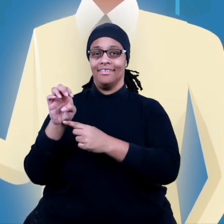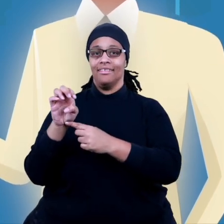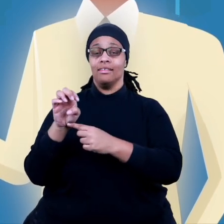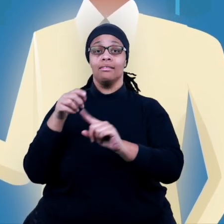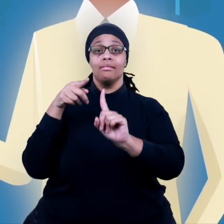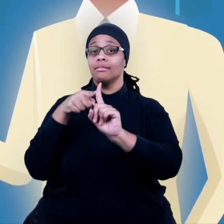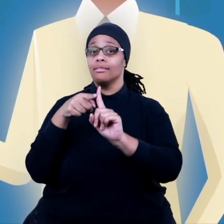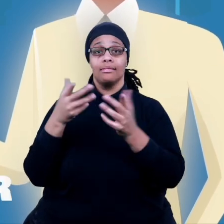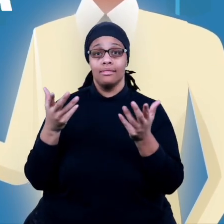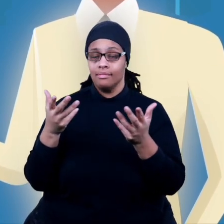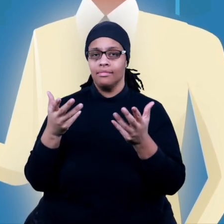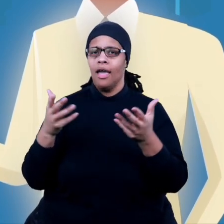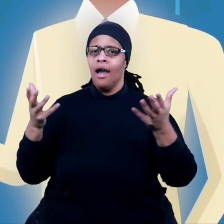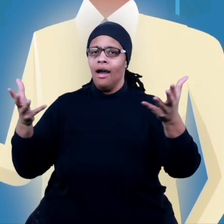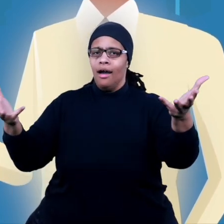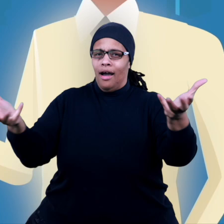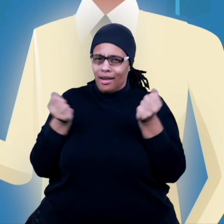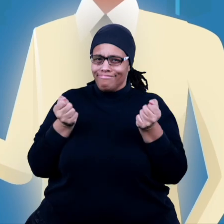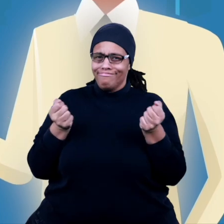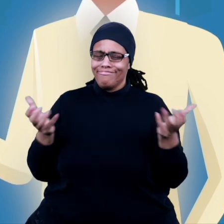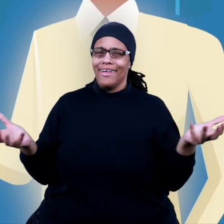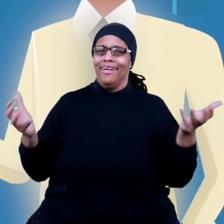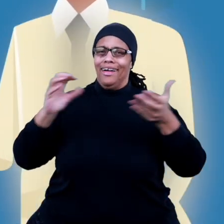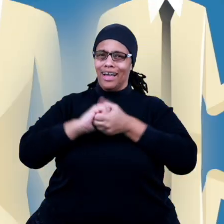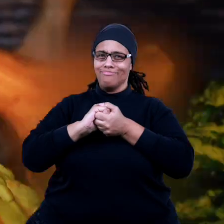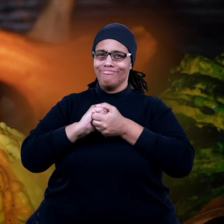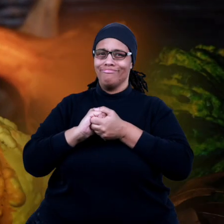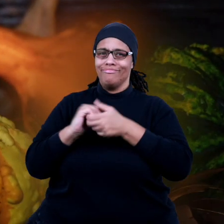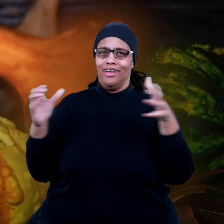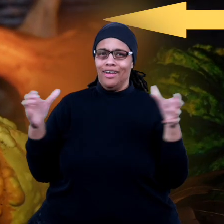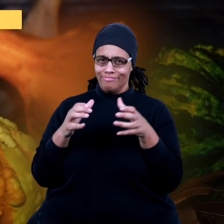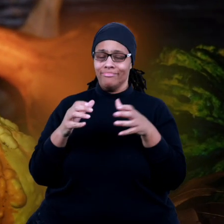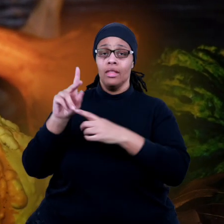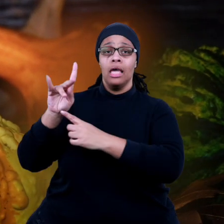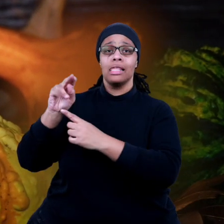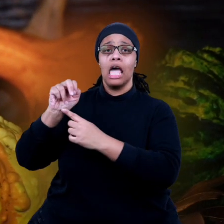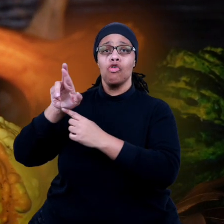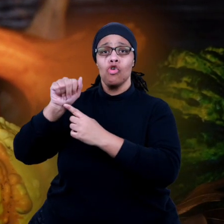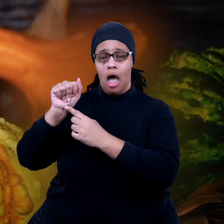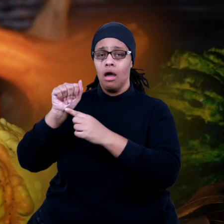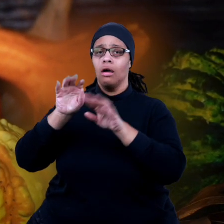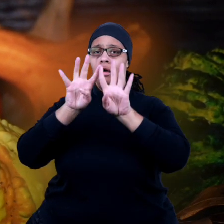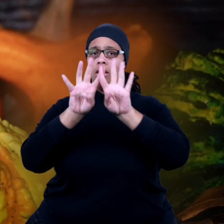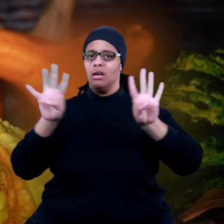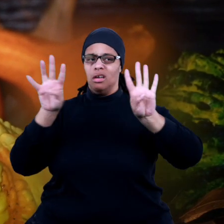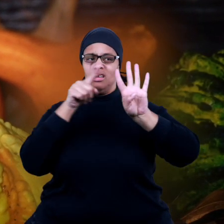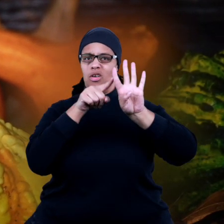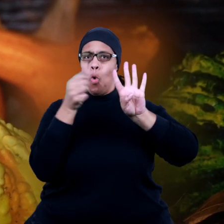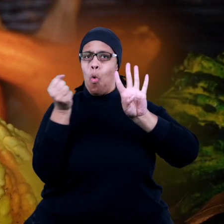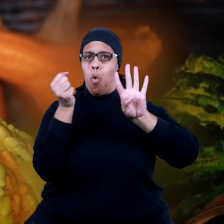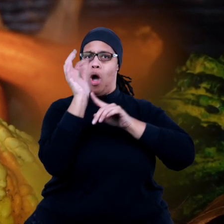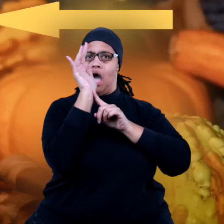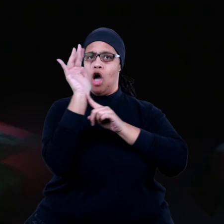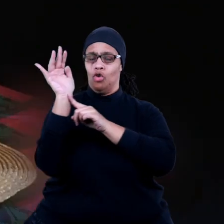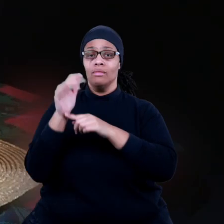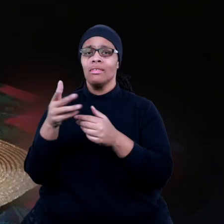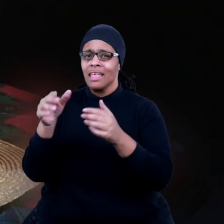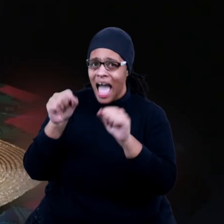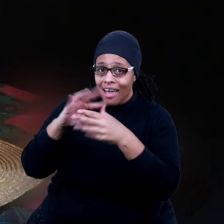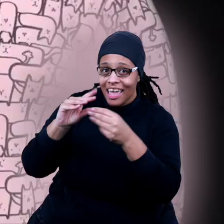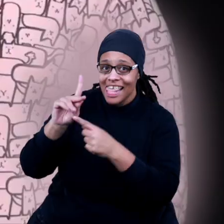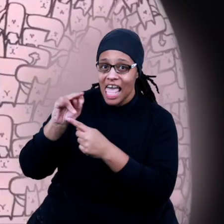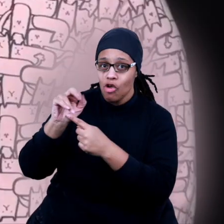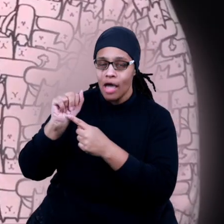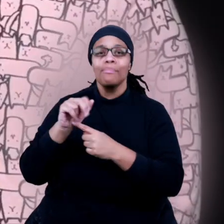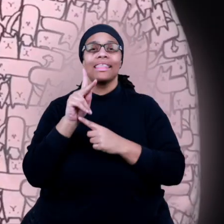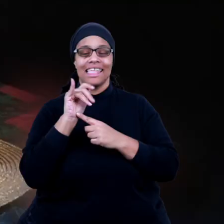Harambe, meaning, let's pull together. Kinara is the name of the candle holder. Can you say